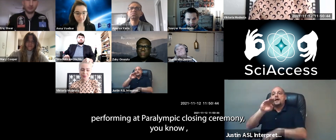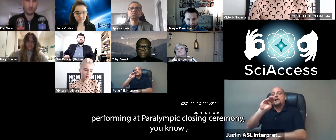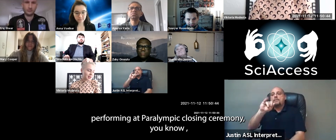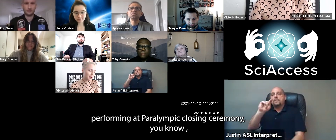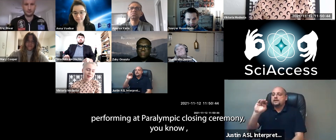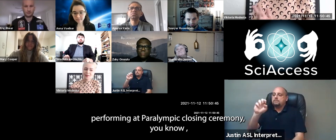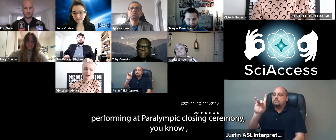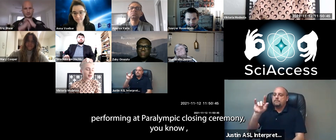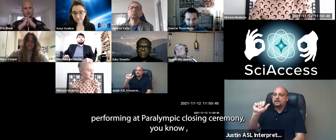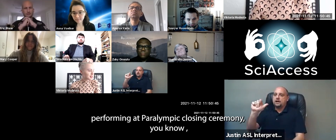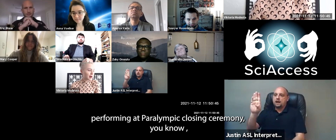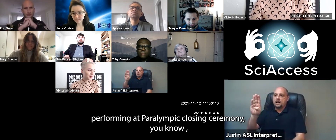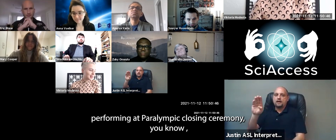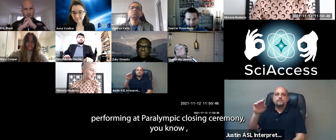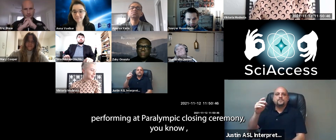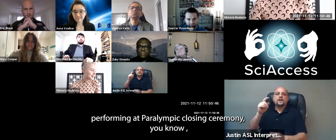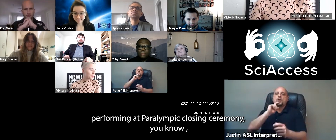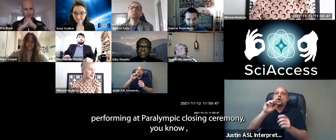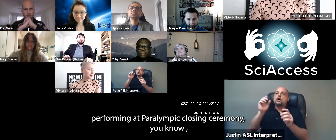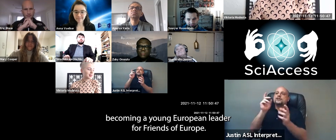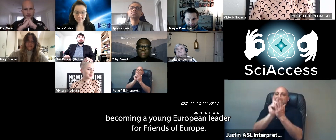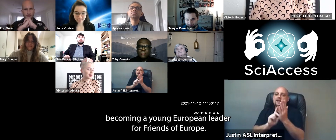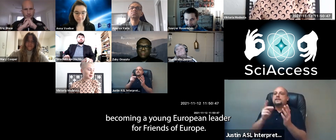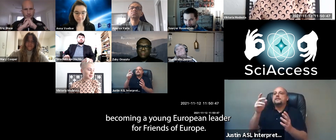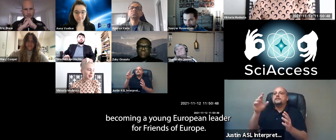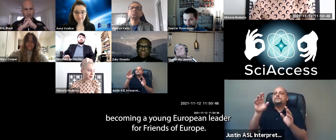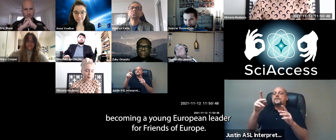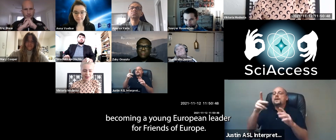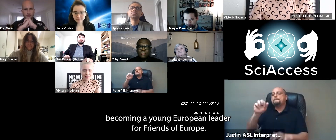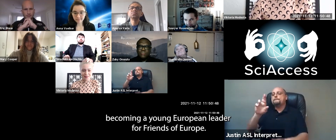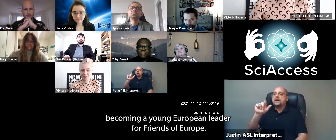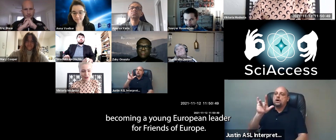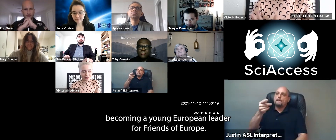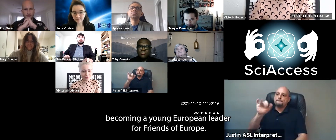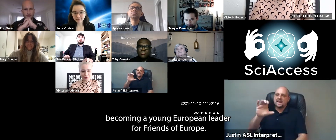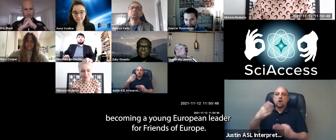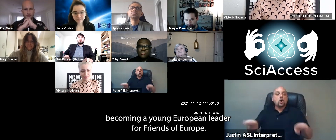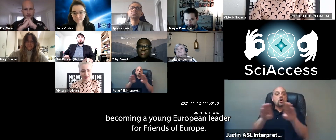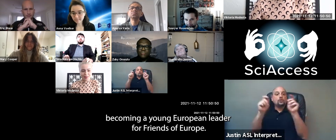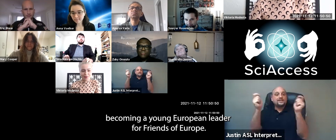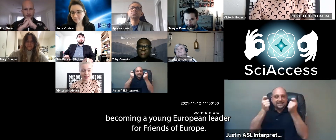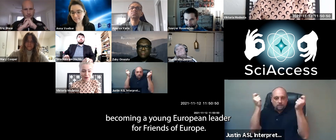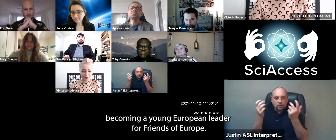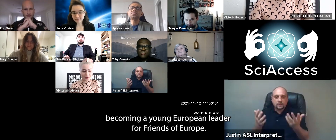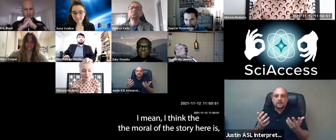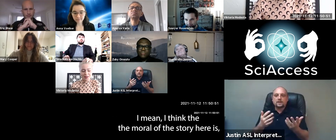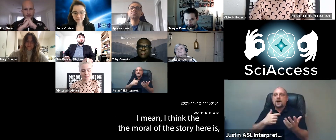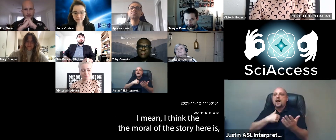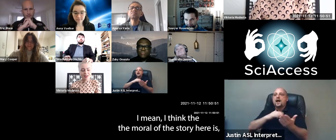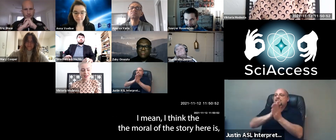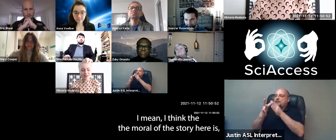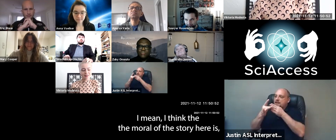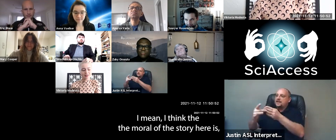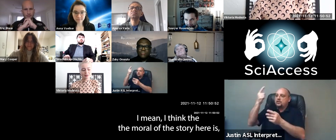Lab, performing a Paralympic closing ceremony, becoming a young European leader for Friends of Europe. I